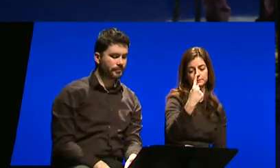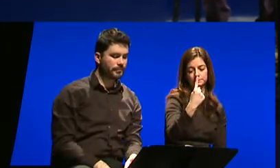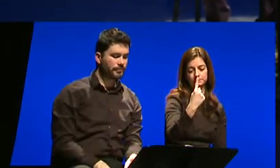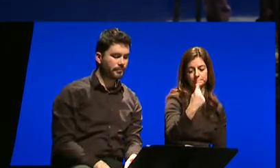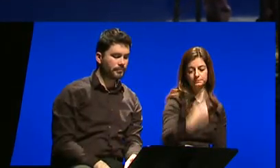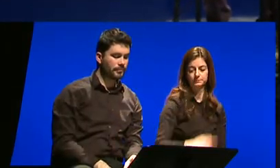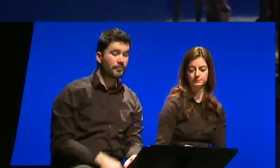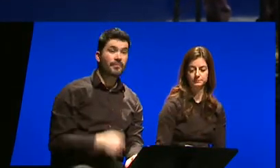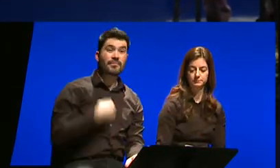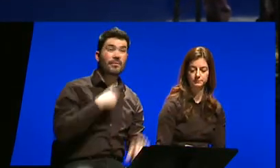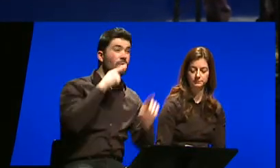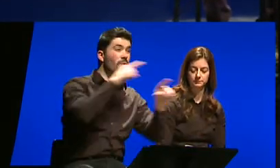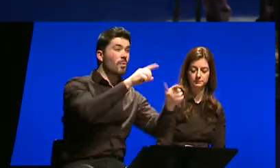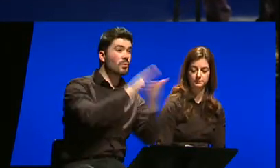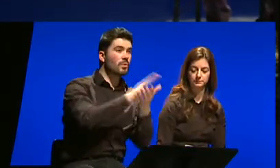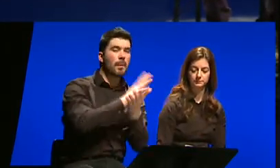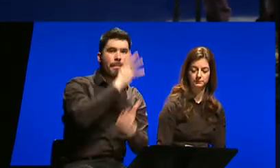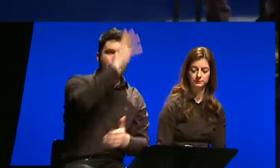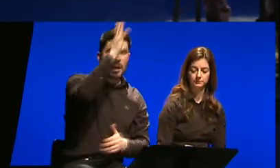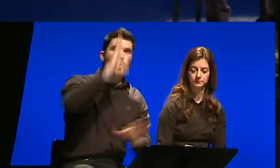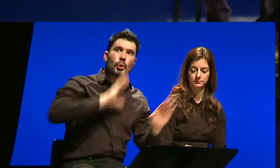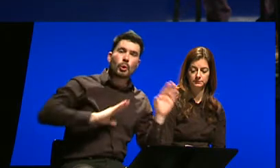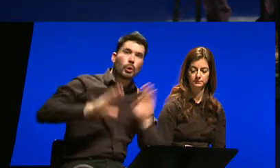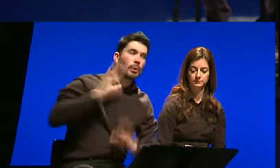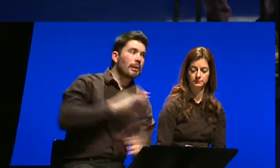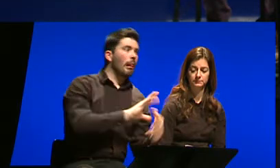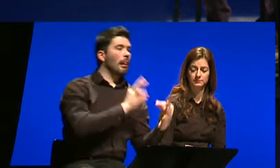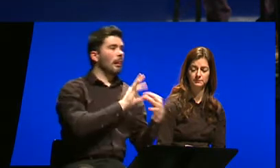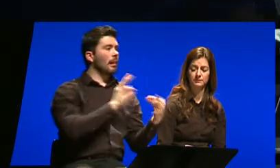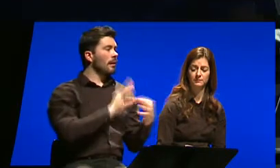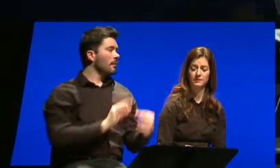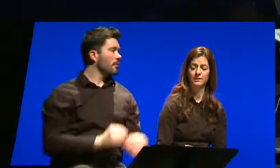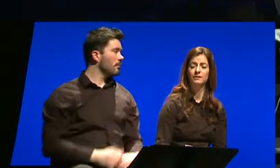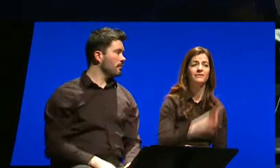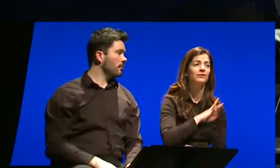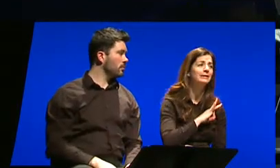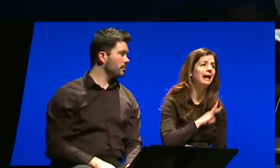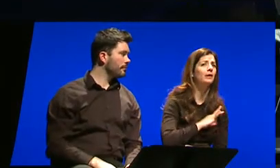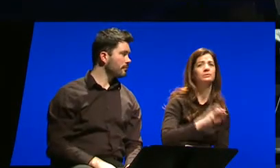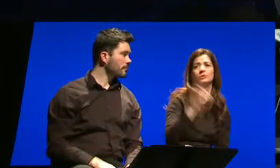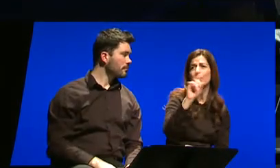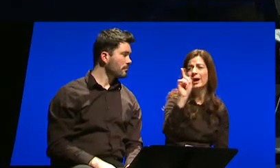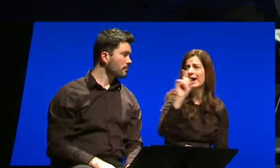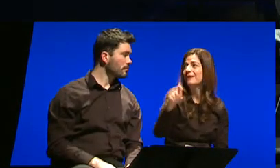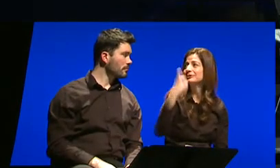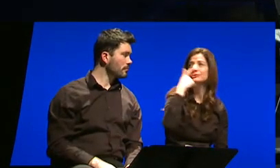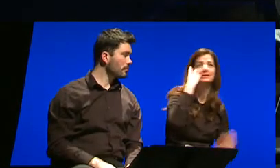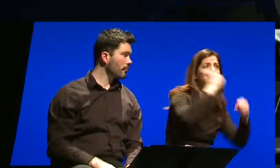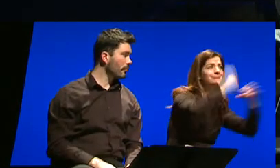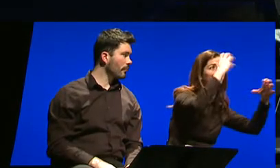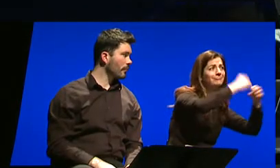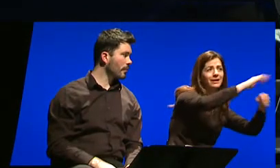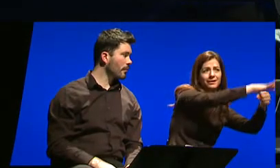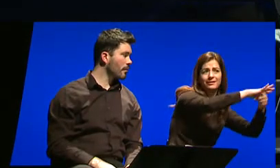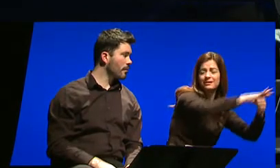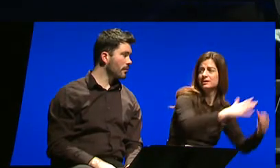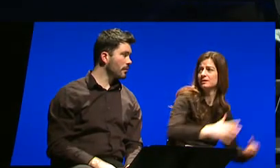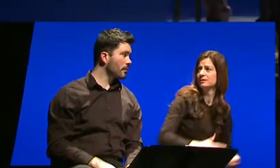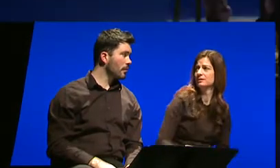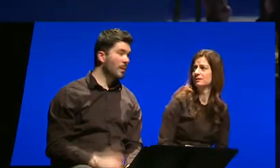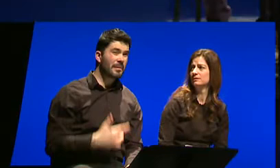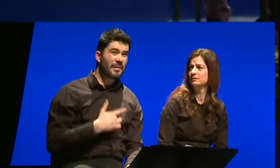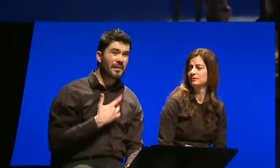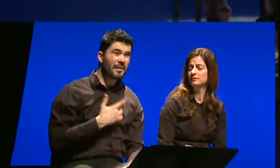2011. Every time I go to school, my parents worry. Firdaus, where are you? There's just been another explosion. I don't feel